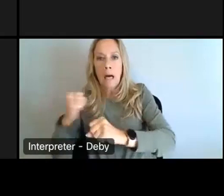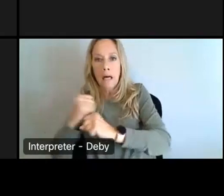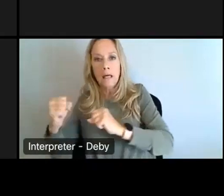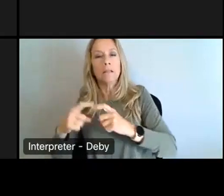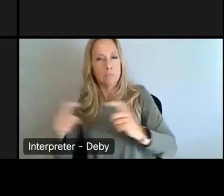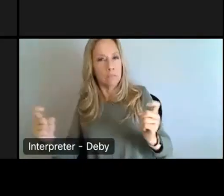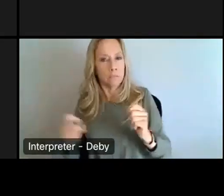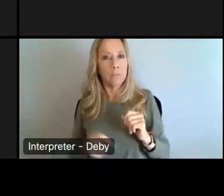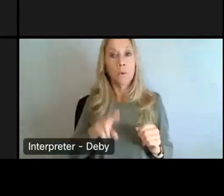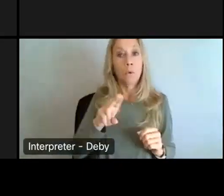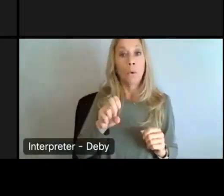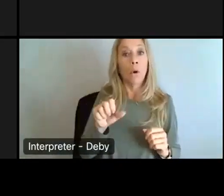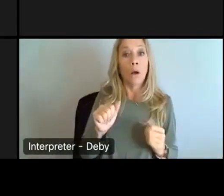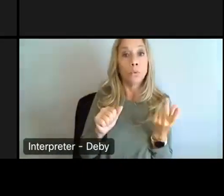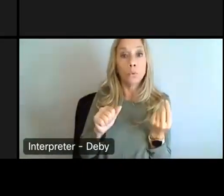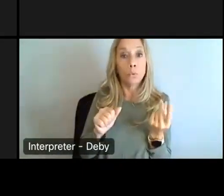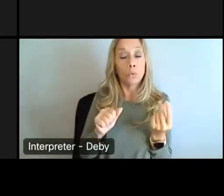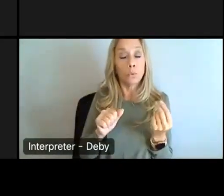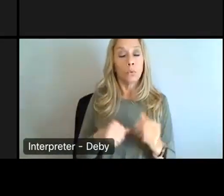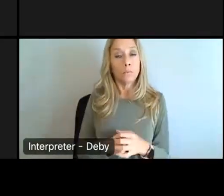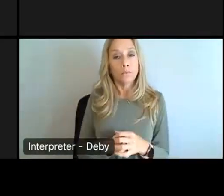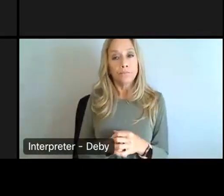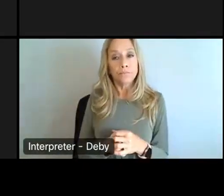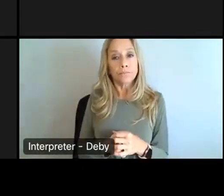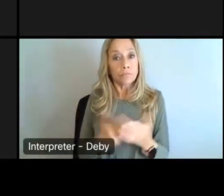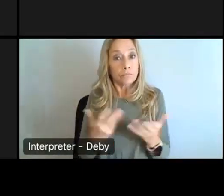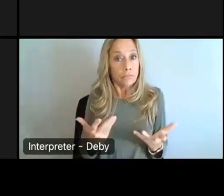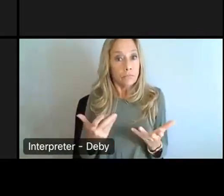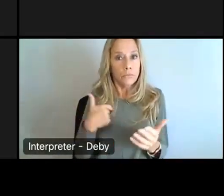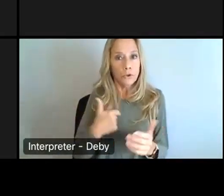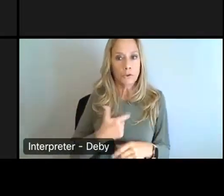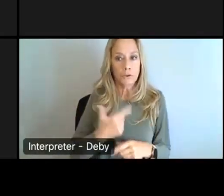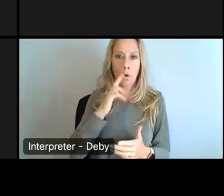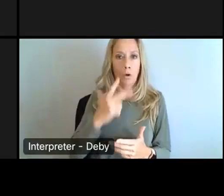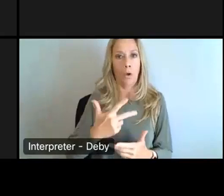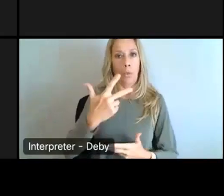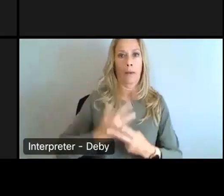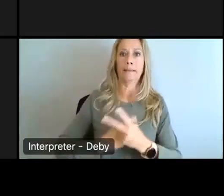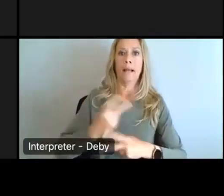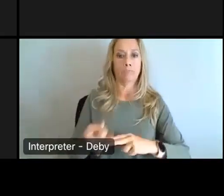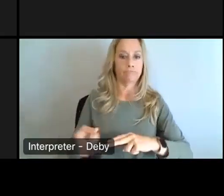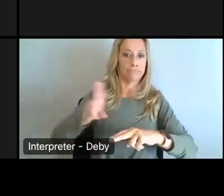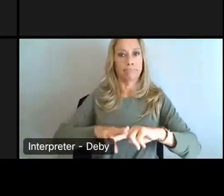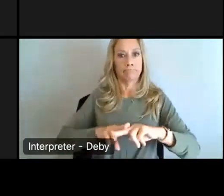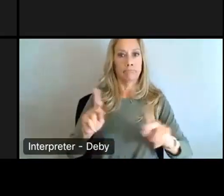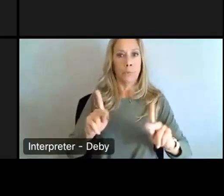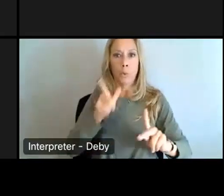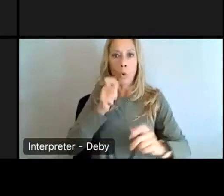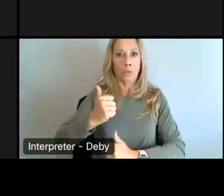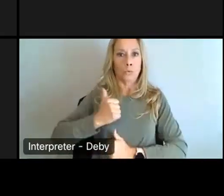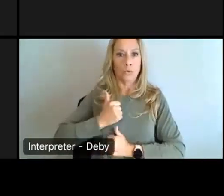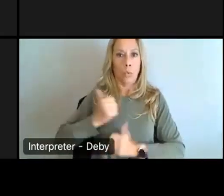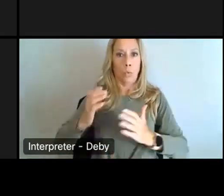And so the U.S. response to that was, we'll triple the number of soldiers we have on the ground and do a big sweep